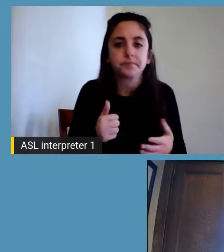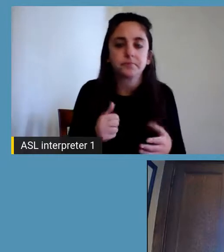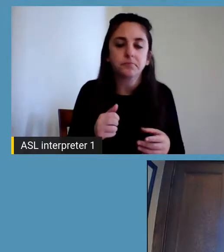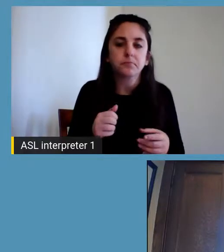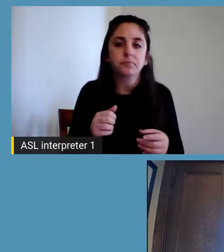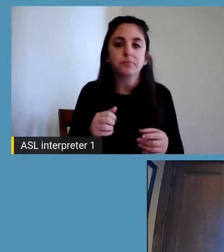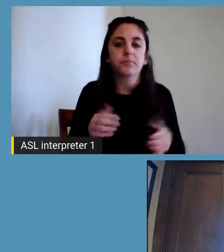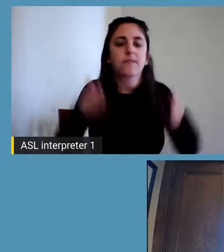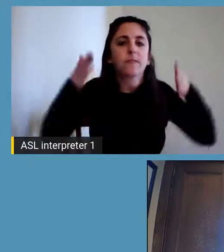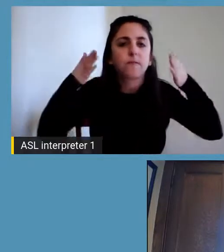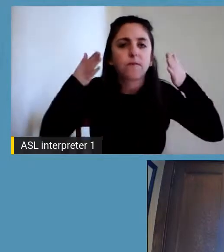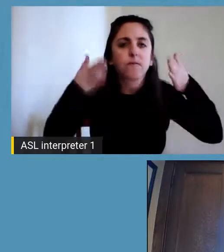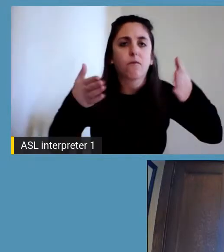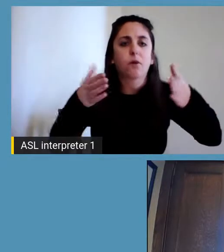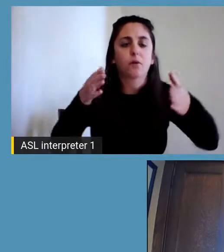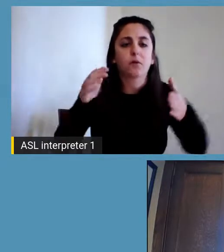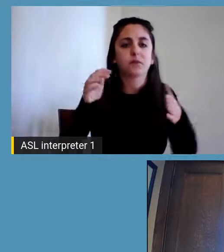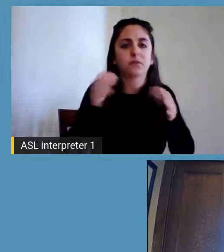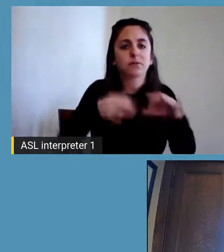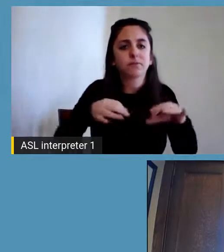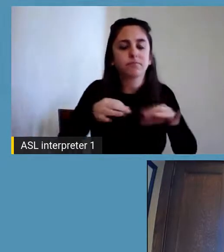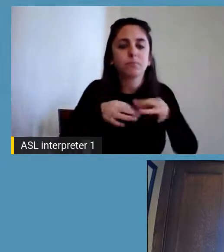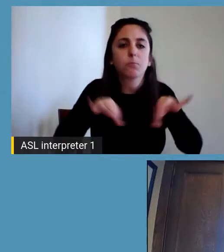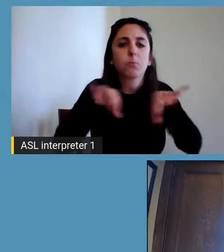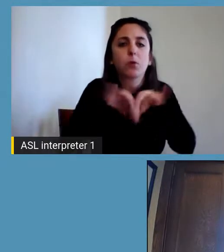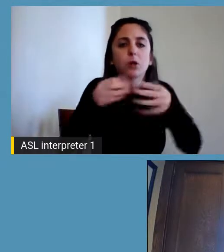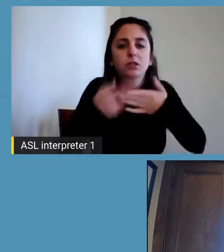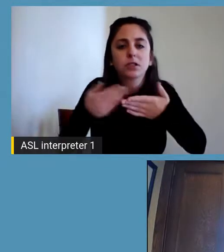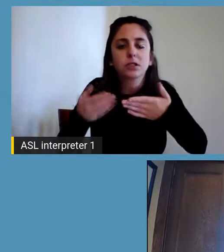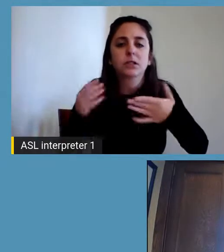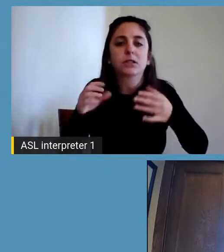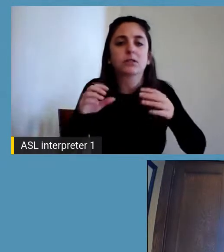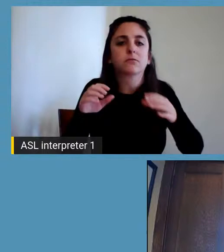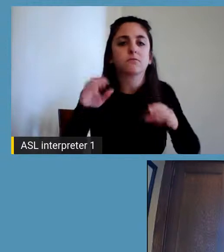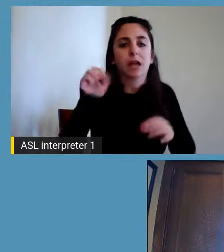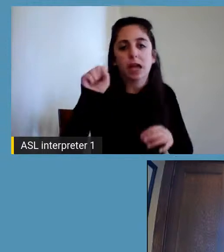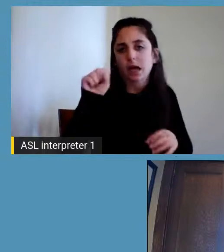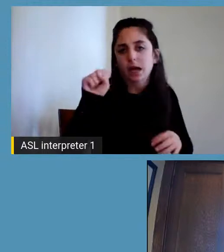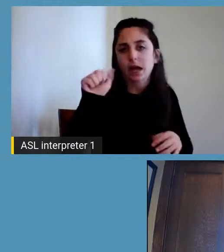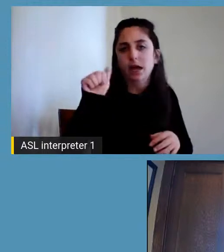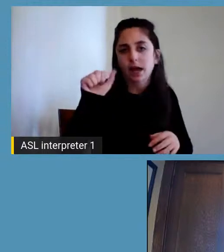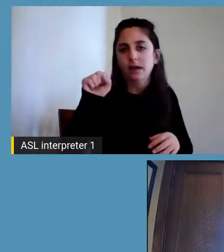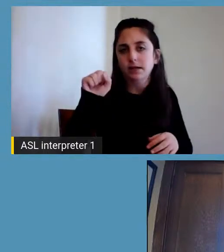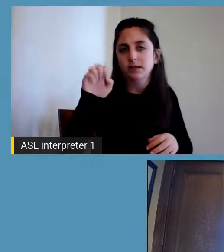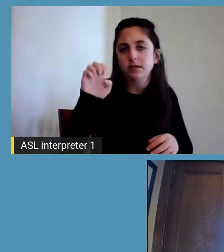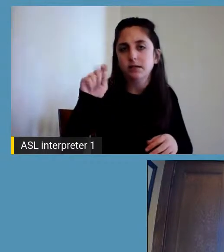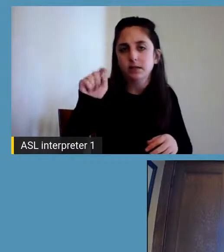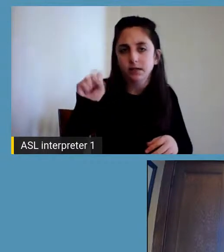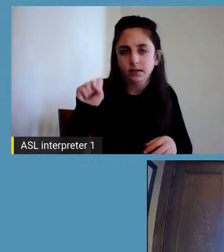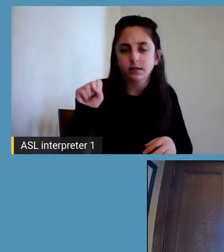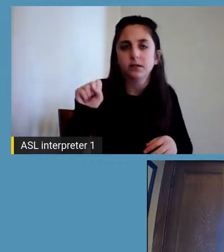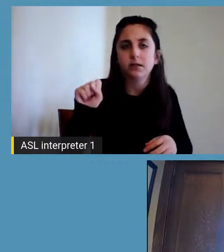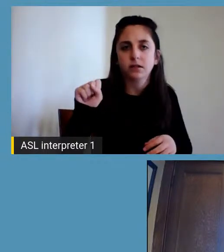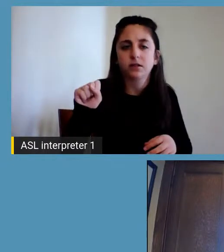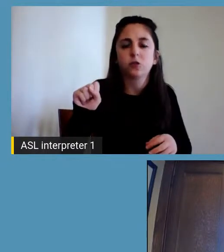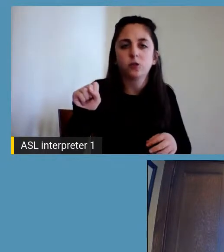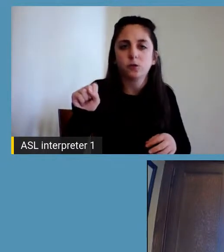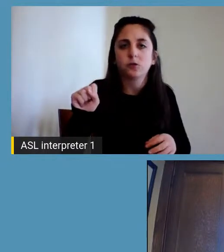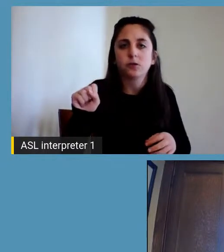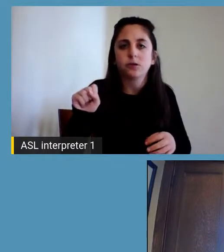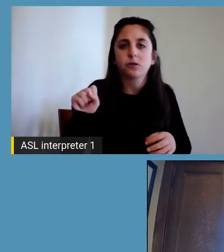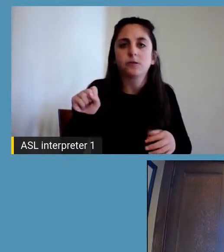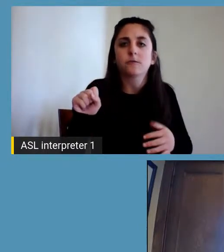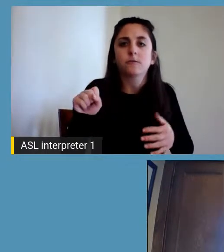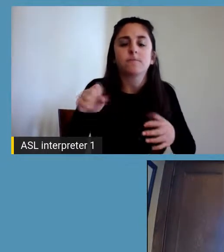the assets and get someone good to do for display. But yes, there's a lot more of those